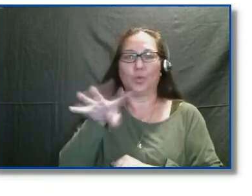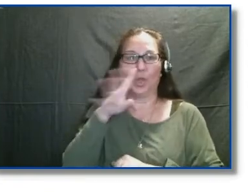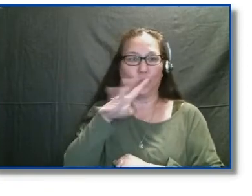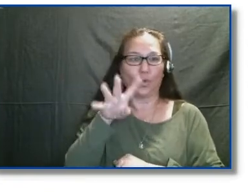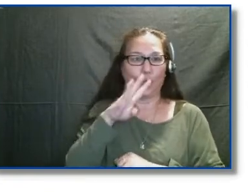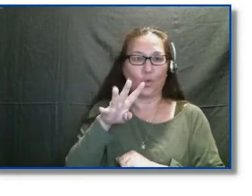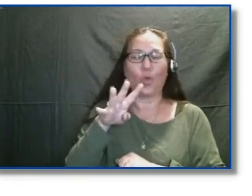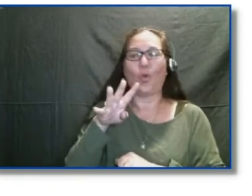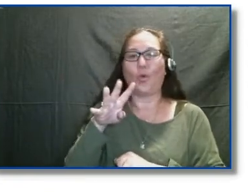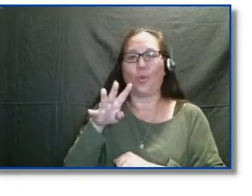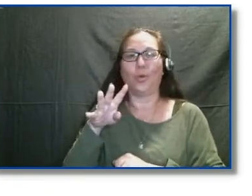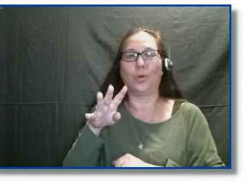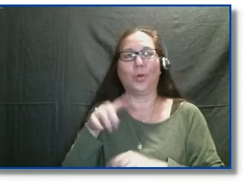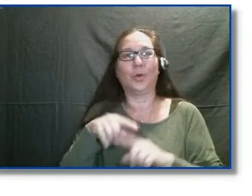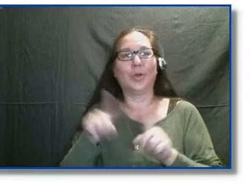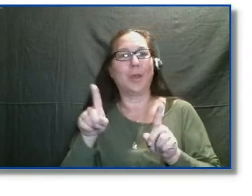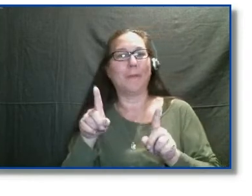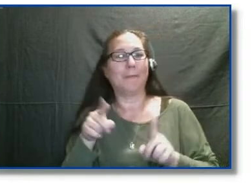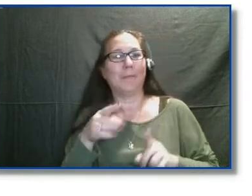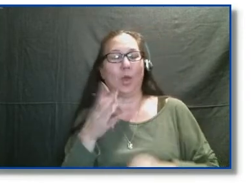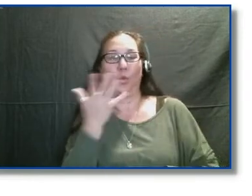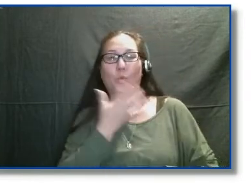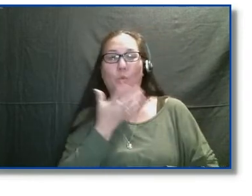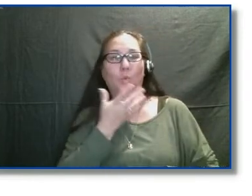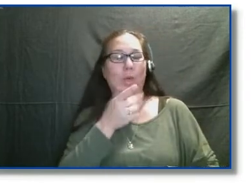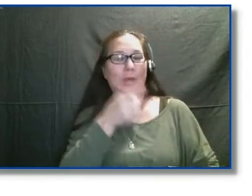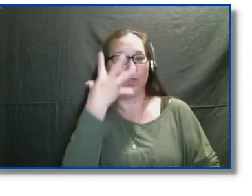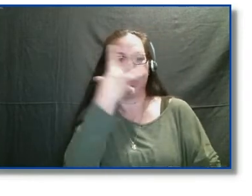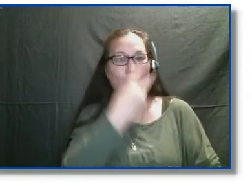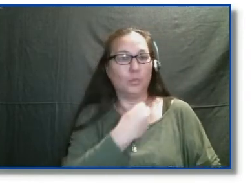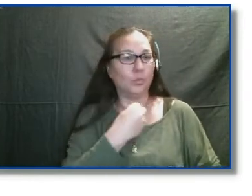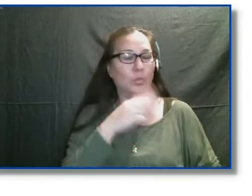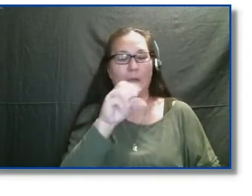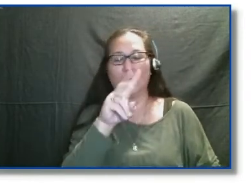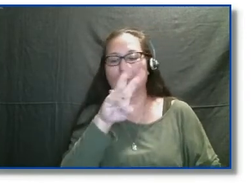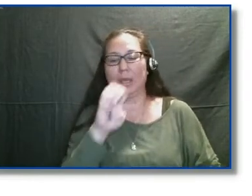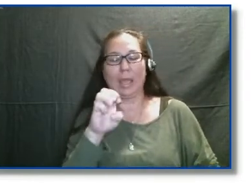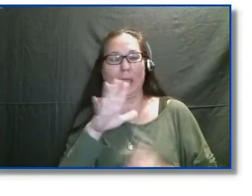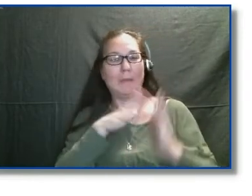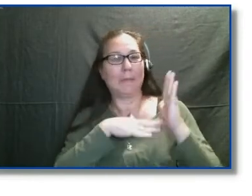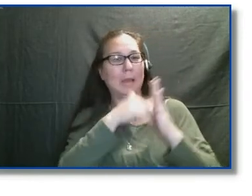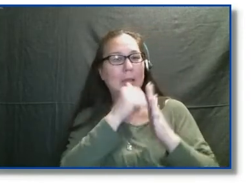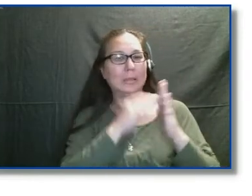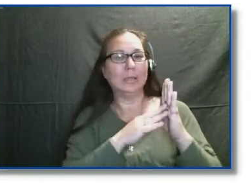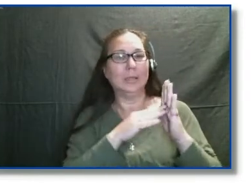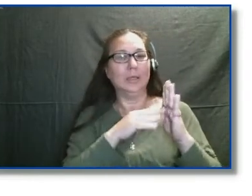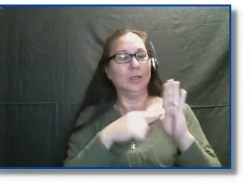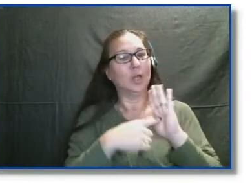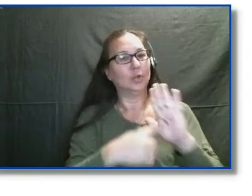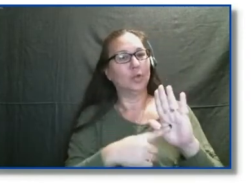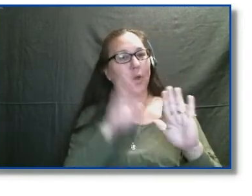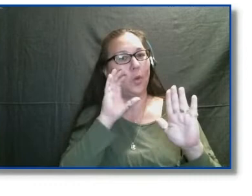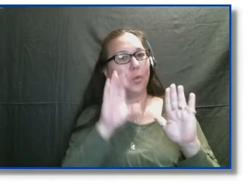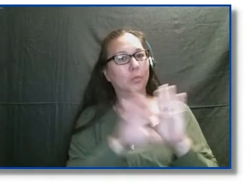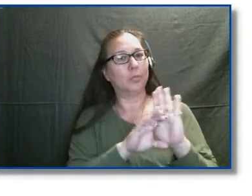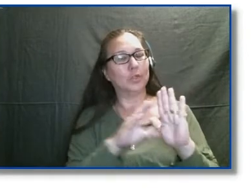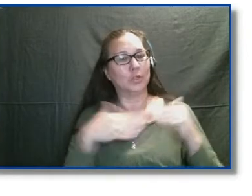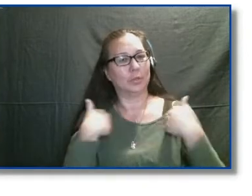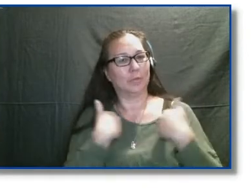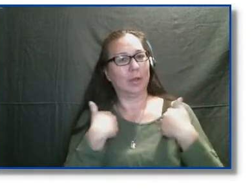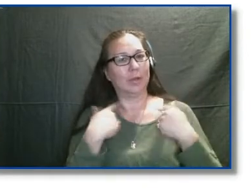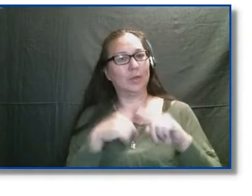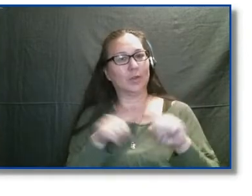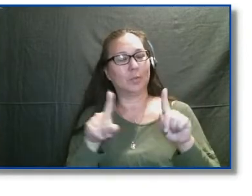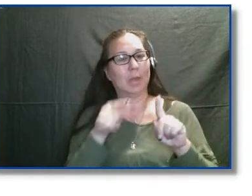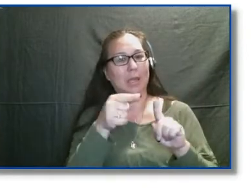favor of these beautiful cave paintings that were like realist depictions of animals. But actually these geometric signs were